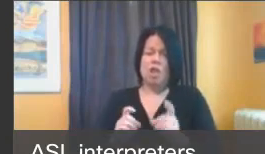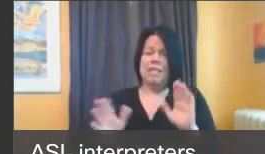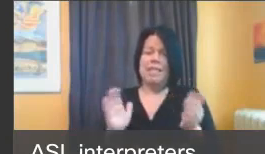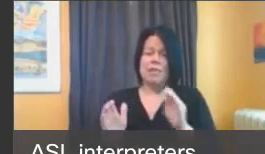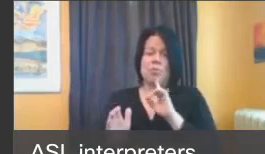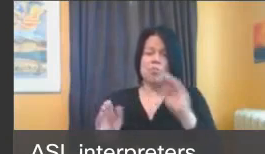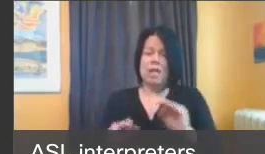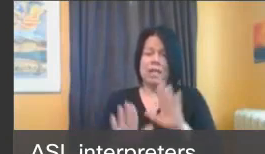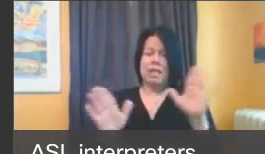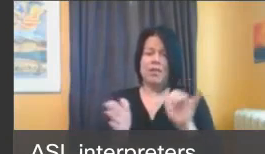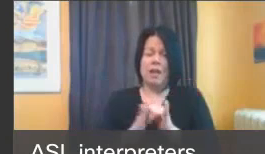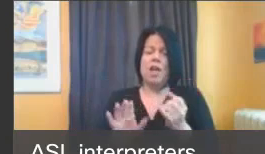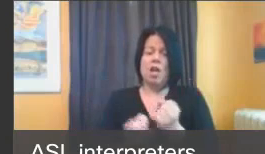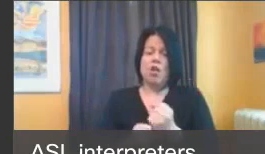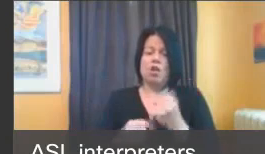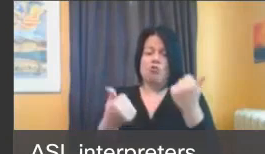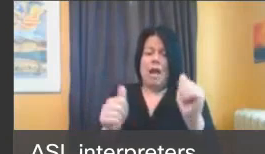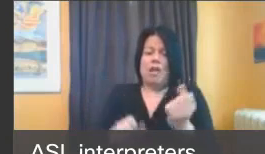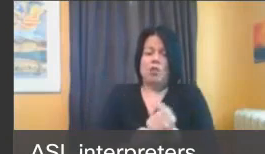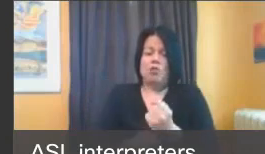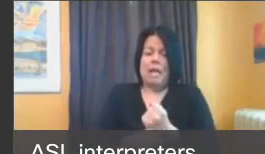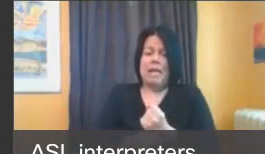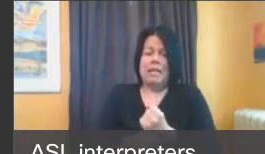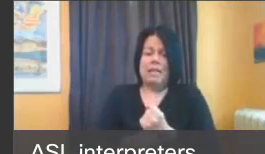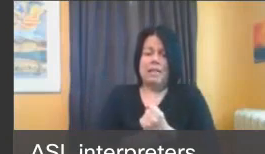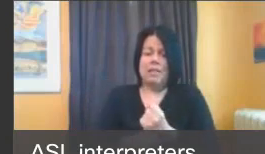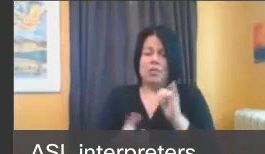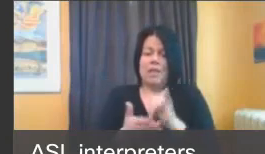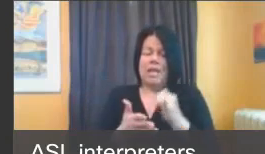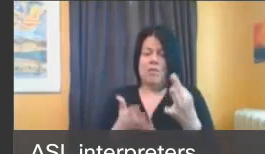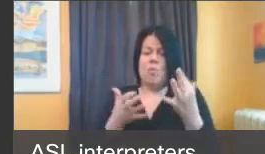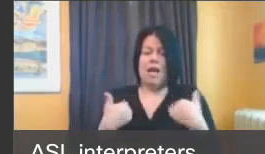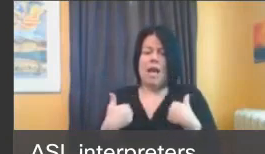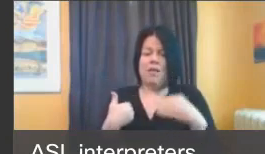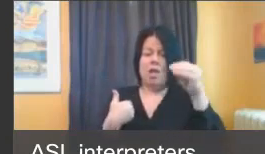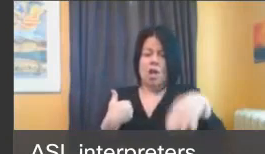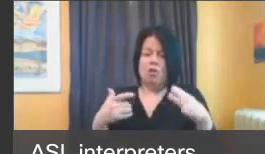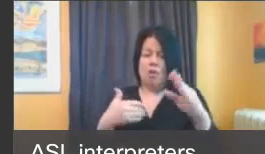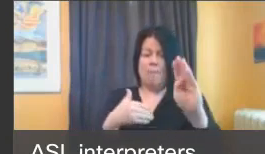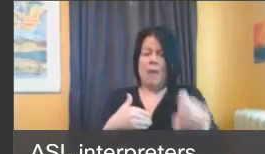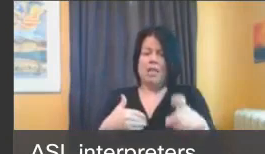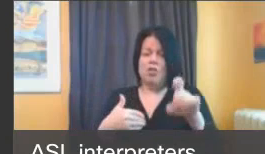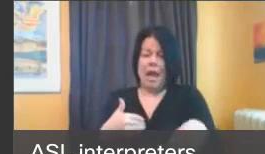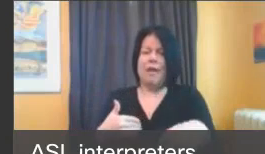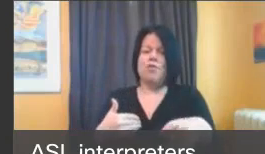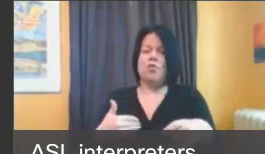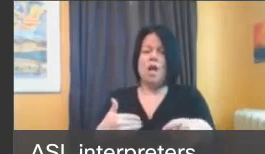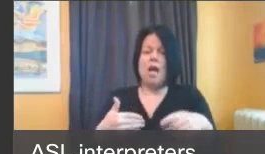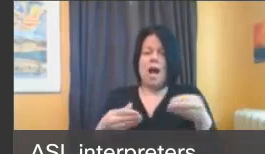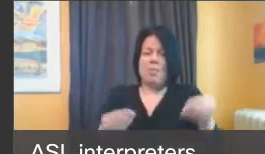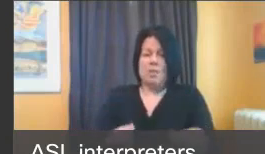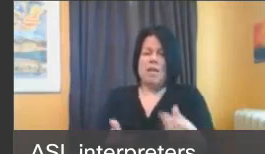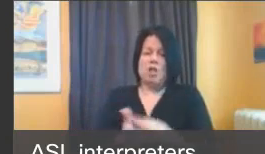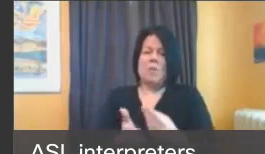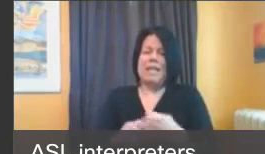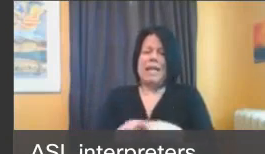that they're trying to make it so that if you want to have these drop boxes, you have to spend more money. It's almost like a punishment on us for each